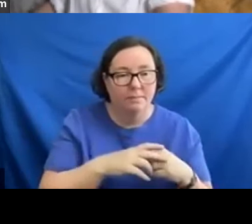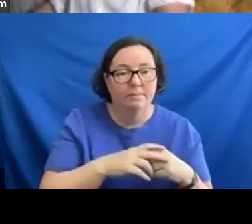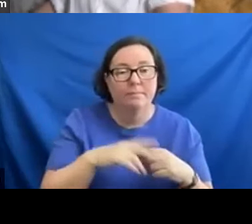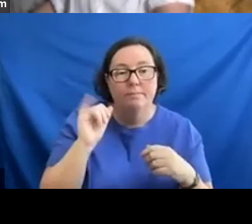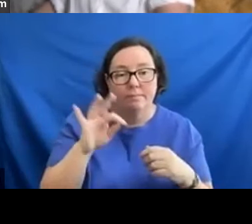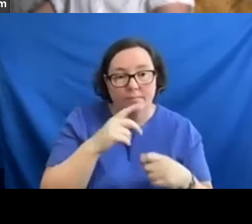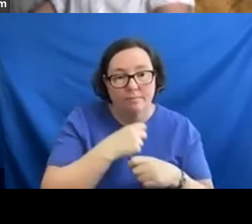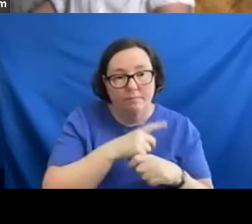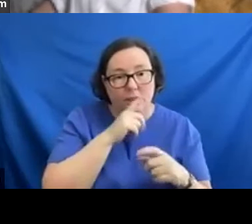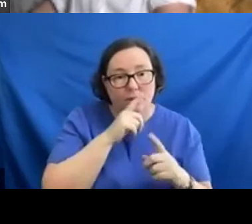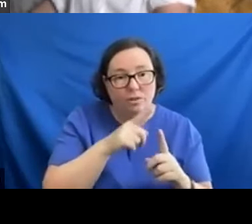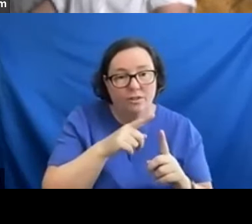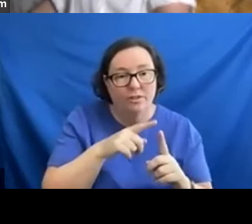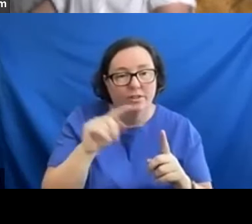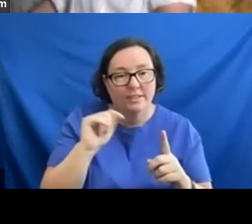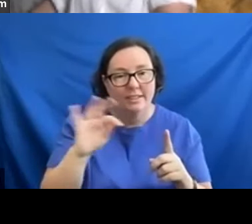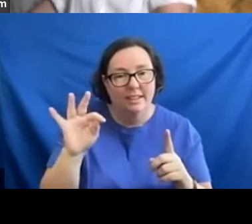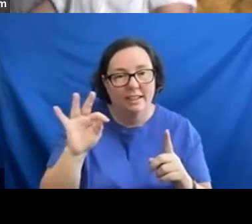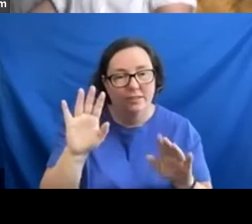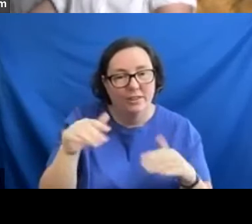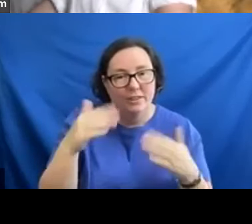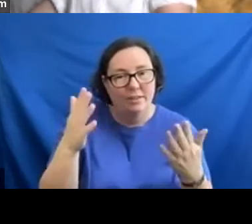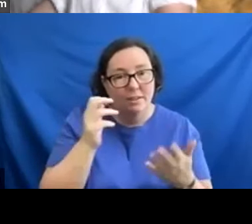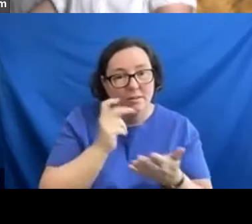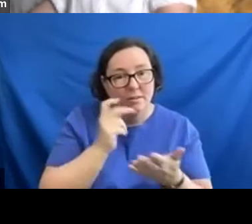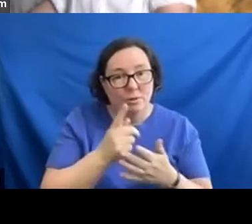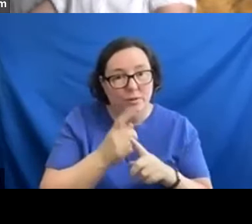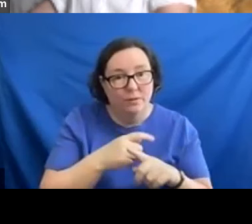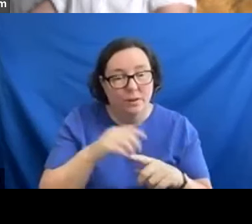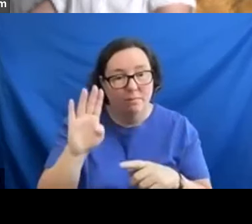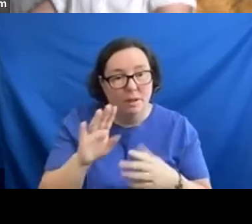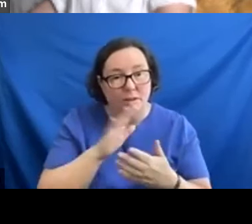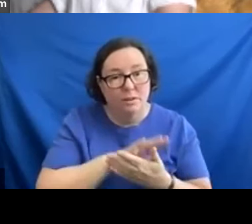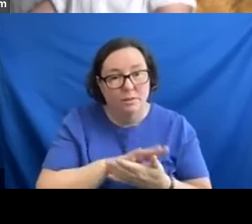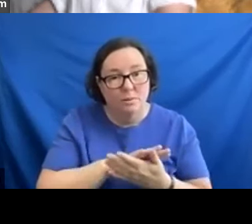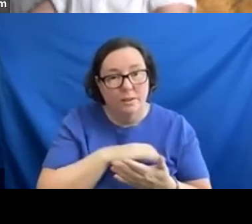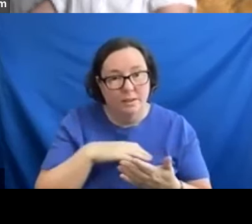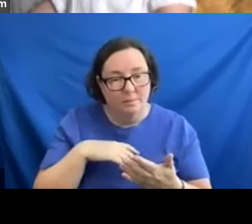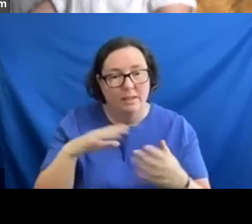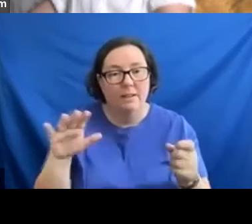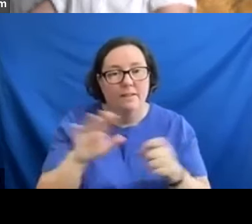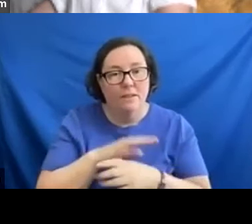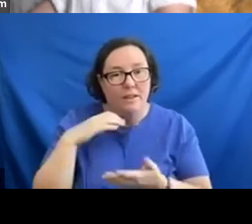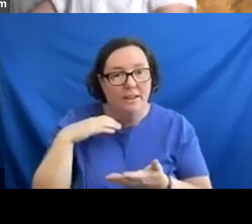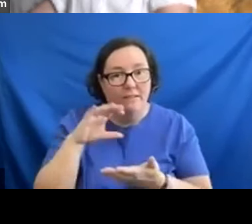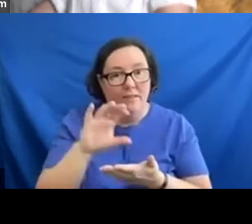ensure that the task force recommendation approved by the Boston School Committee is fully funded, that